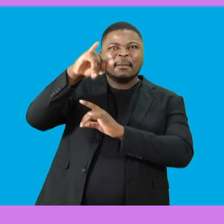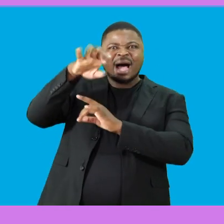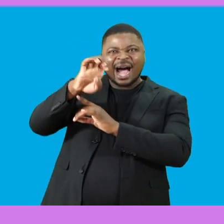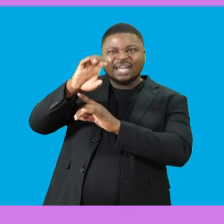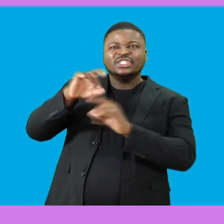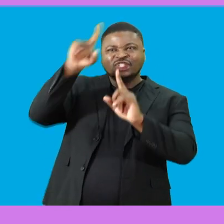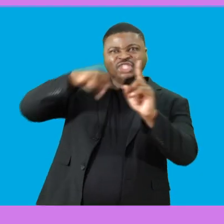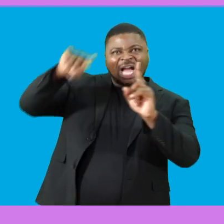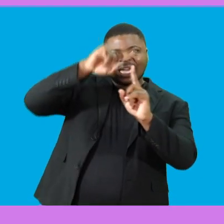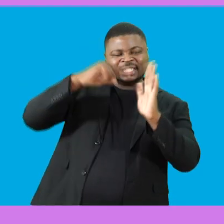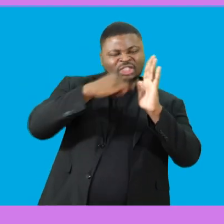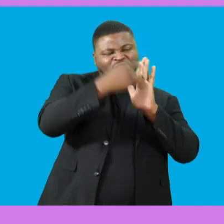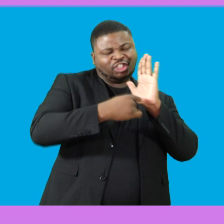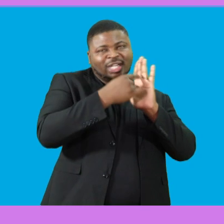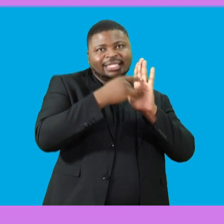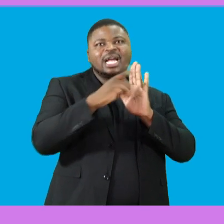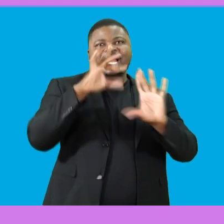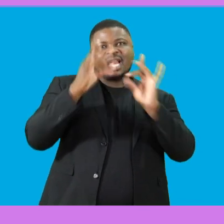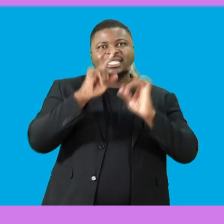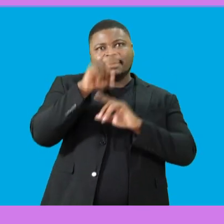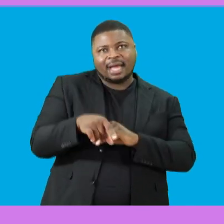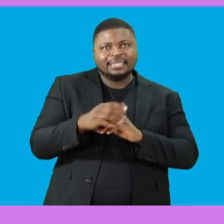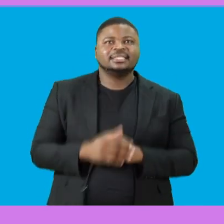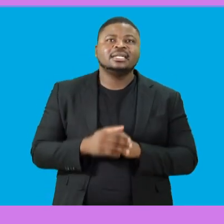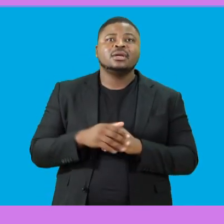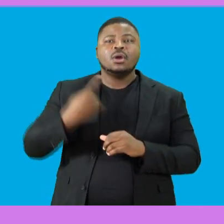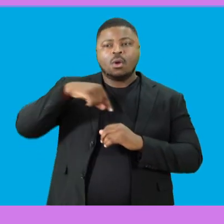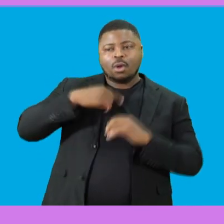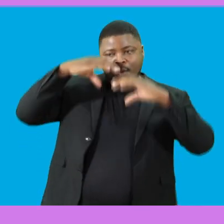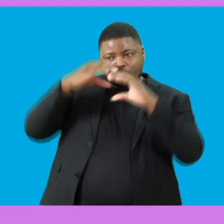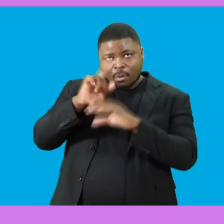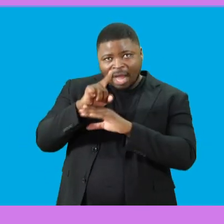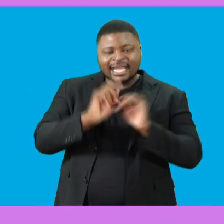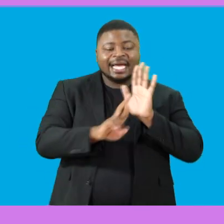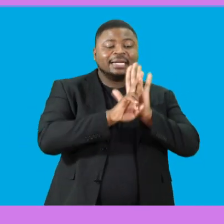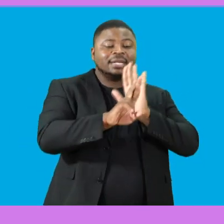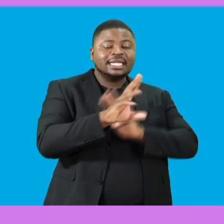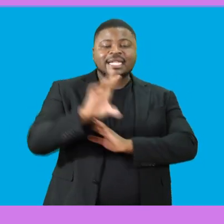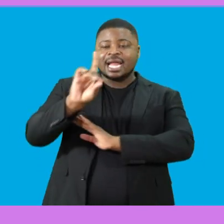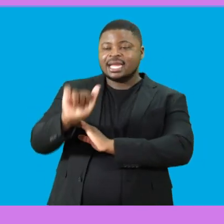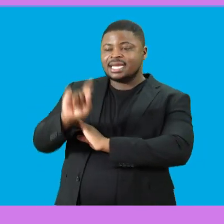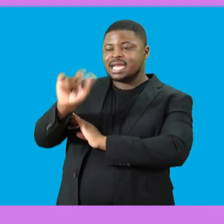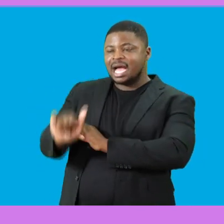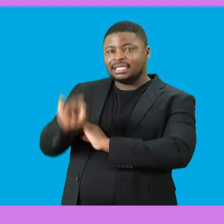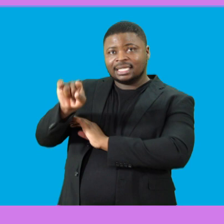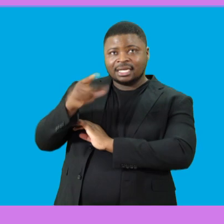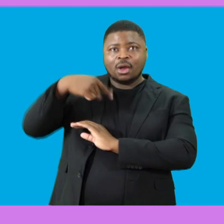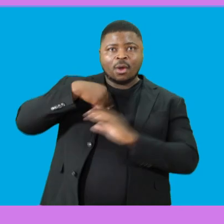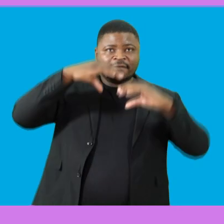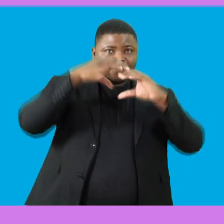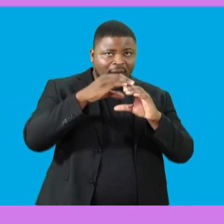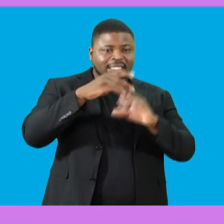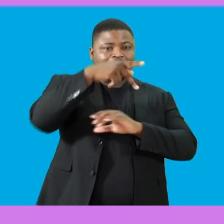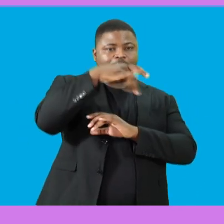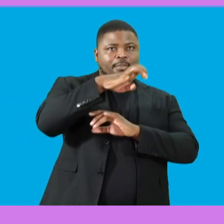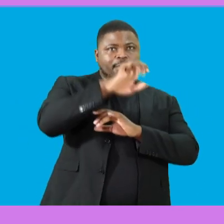graph, describe trends. What we're going to looking at, we'll be looking at representing data, and we'll be focusing on a pie